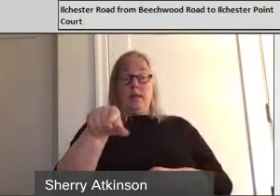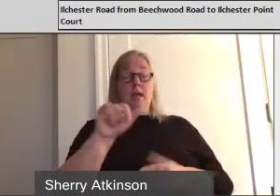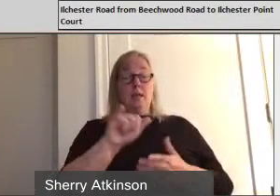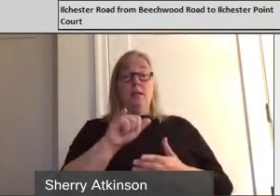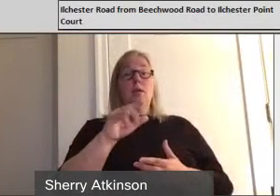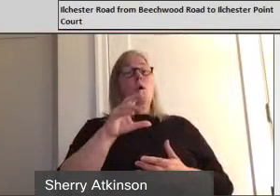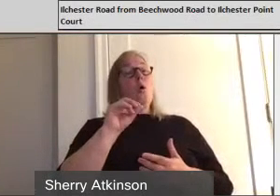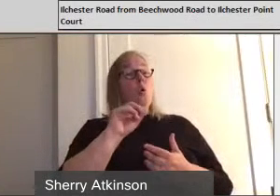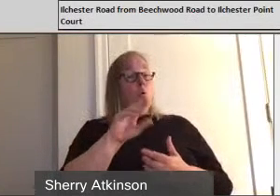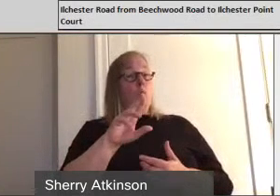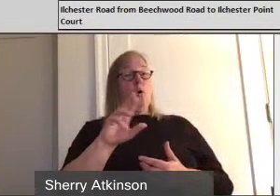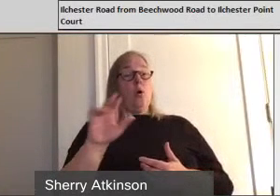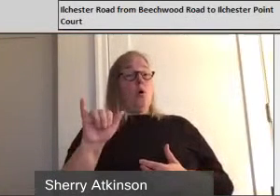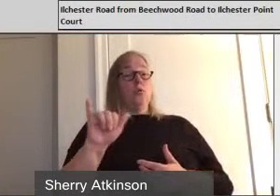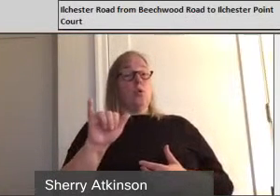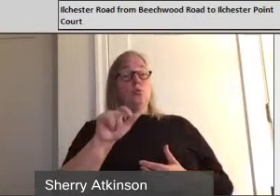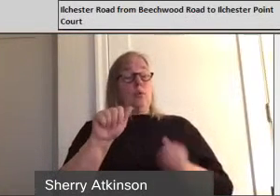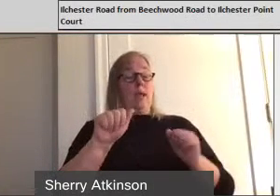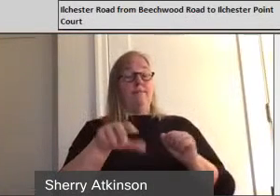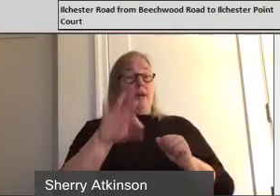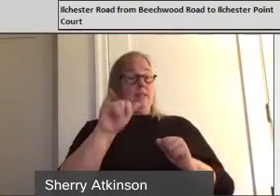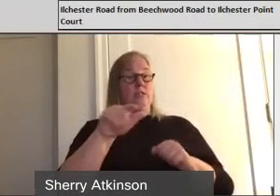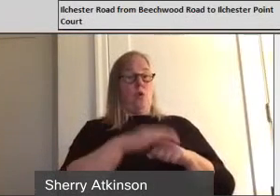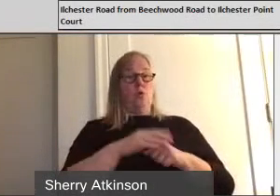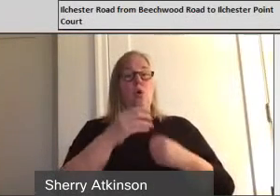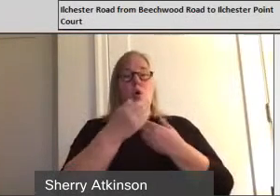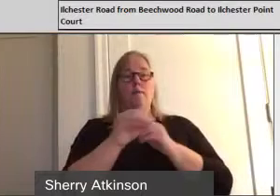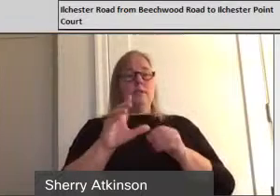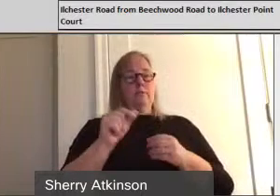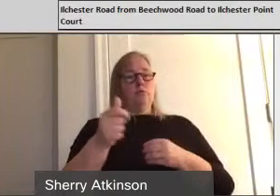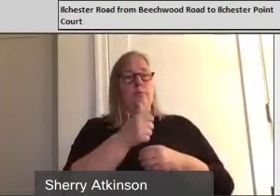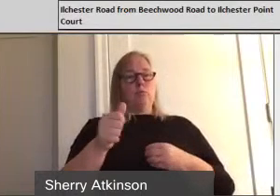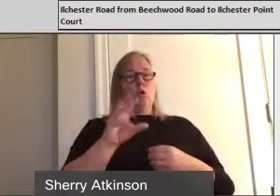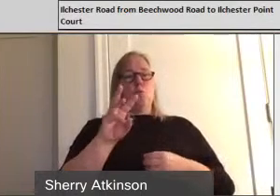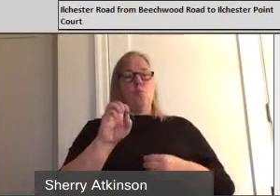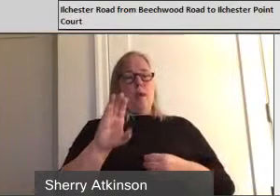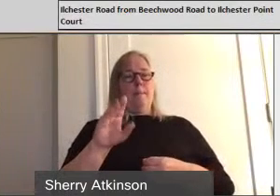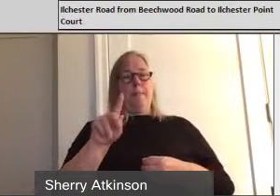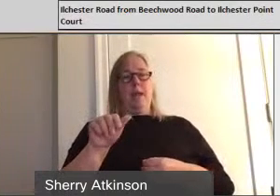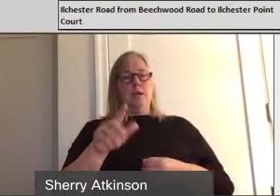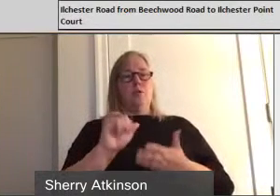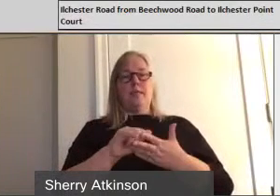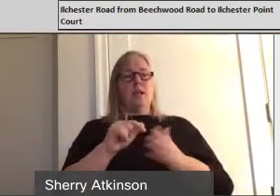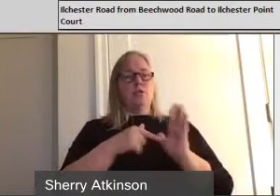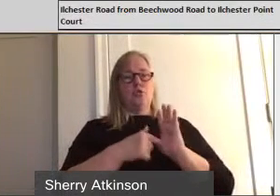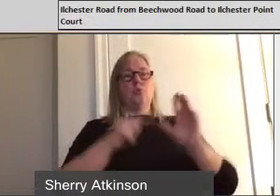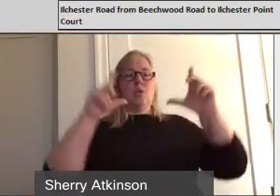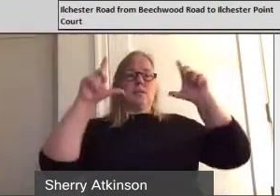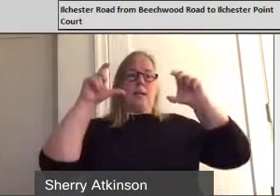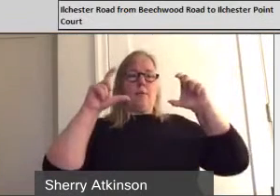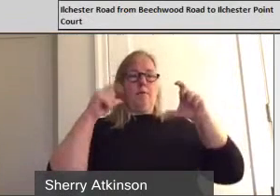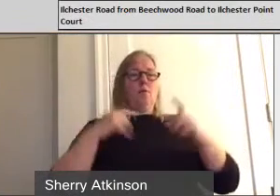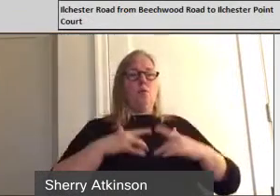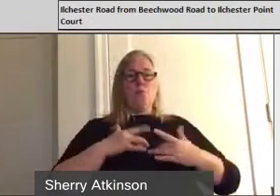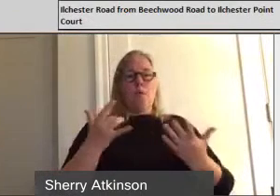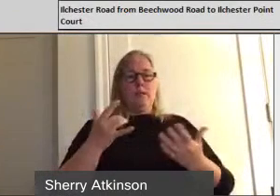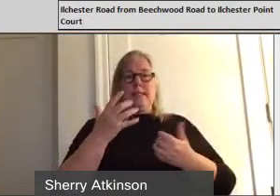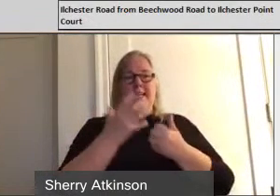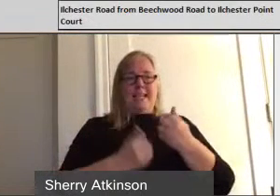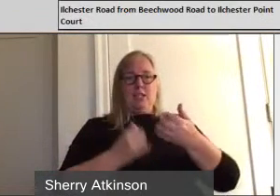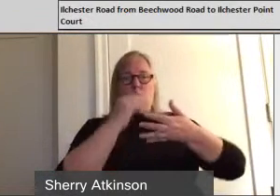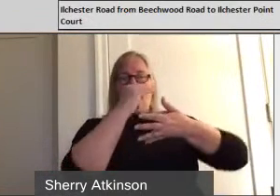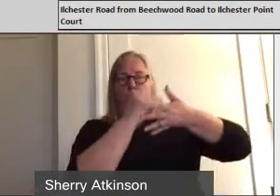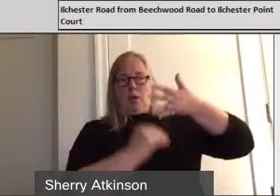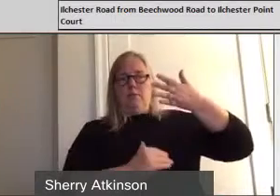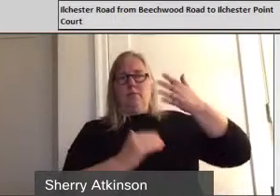our Office of Transportation webpage. It gives a snapshot of where we are in the moment in terms of each one of about 30